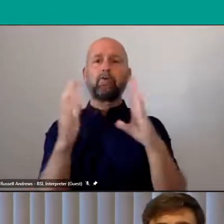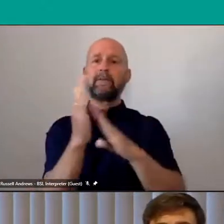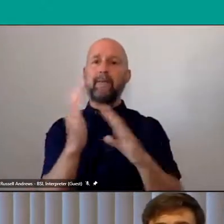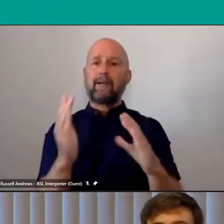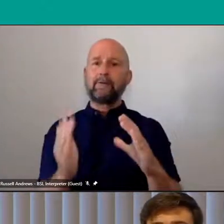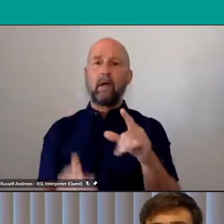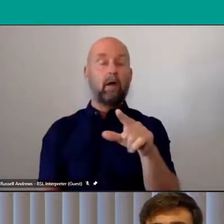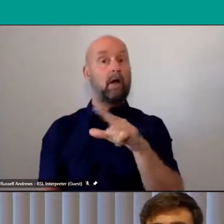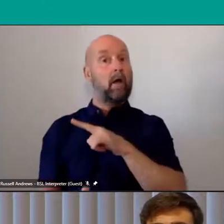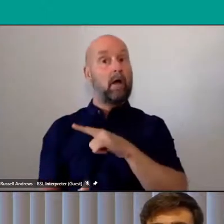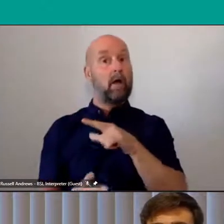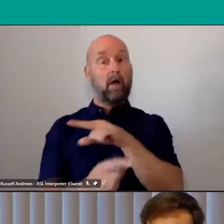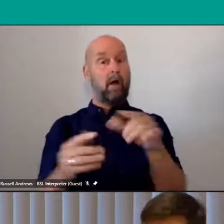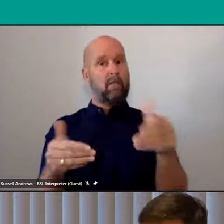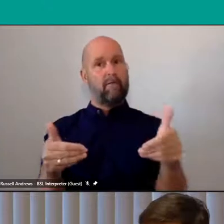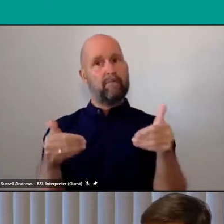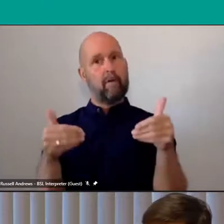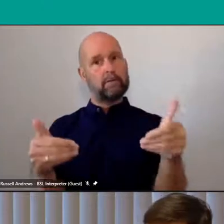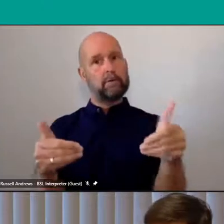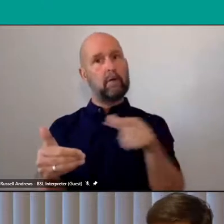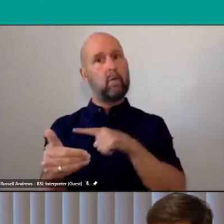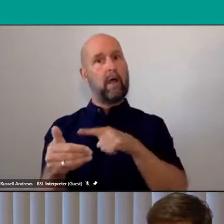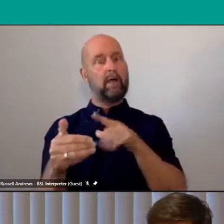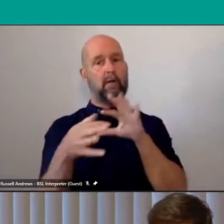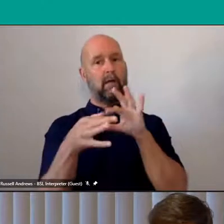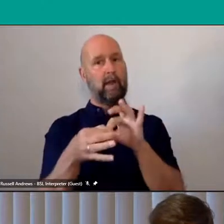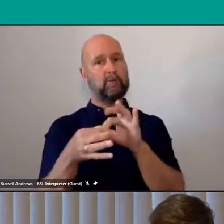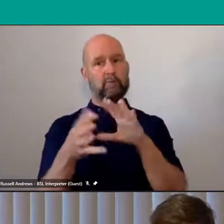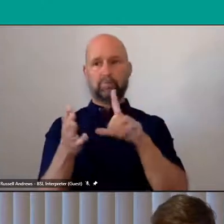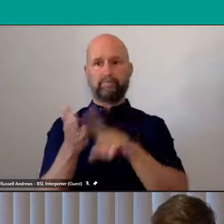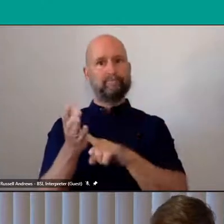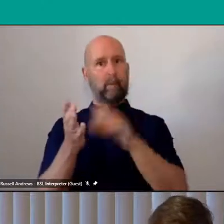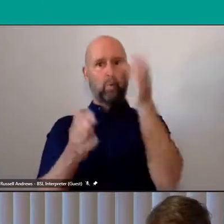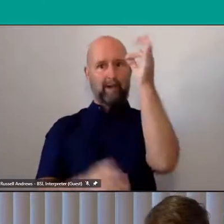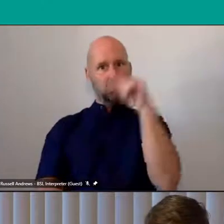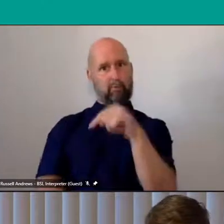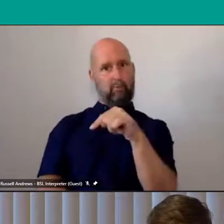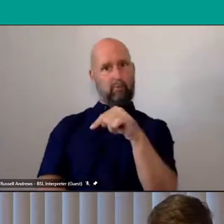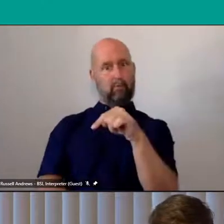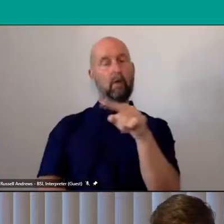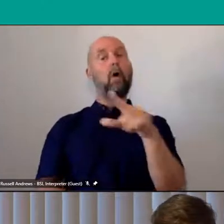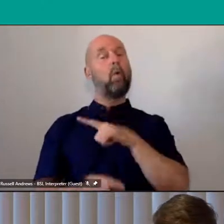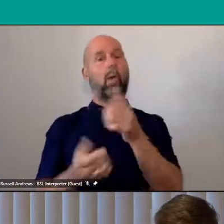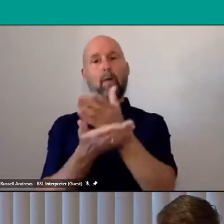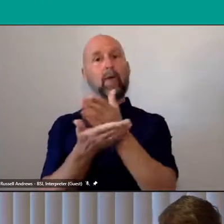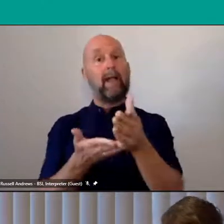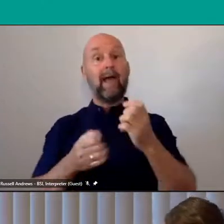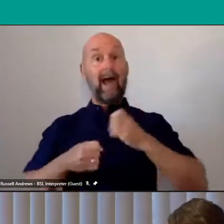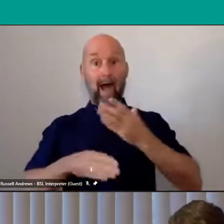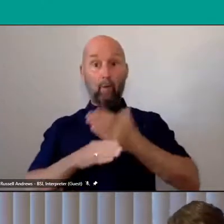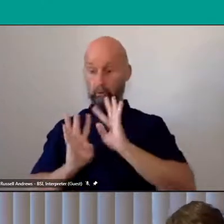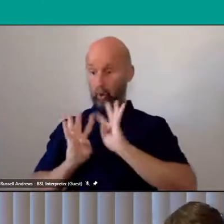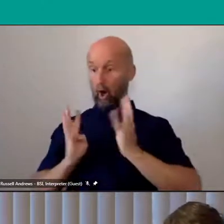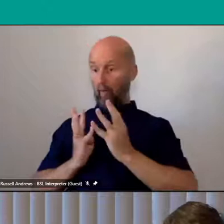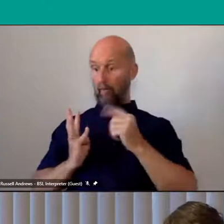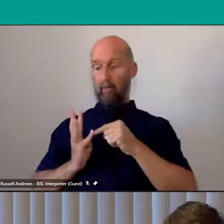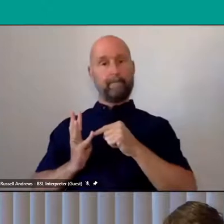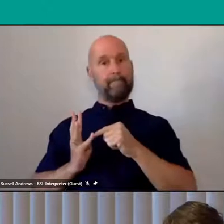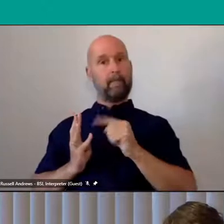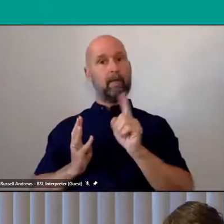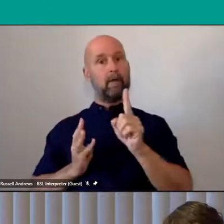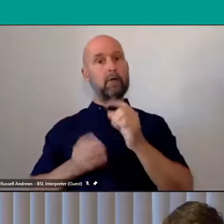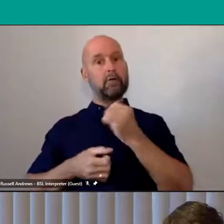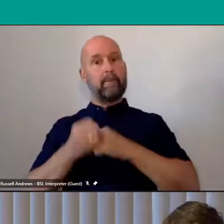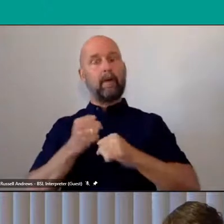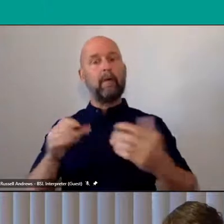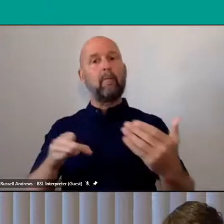the vanguard of much of local government on this. So we were really clear that actually our job was to come up with a set of